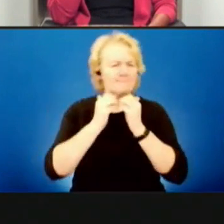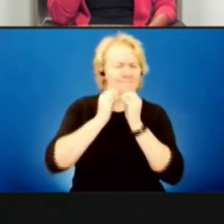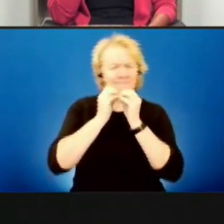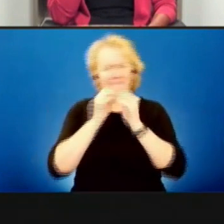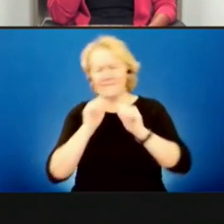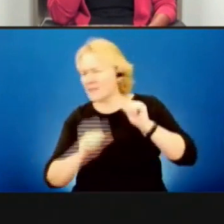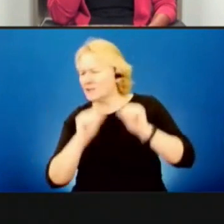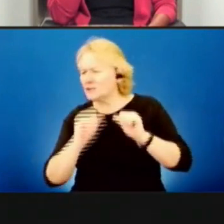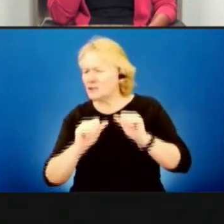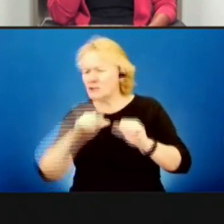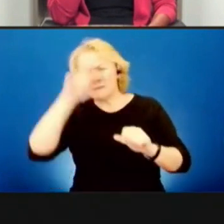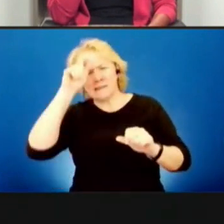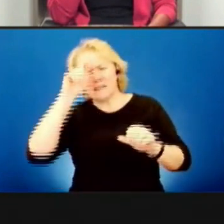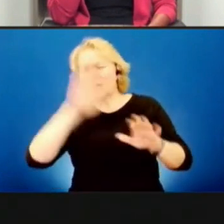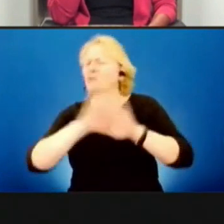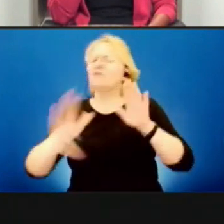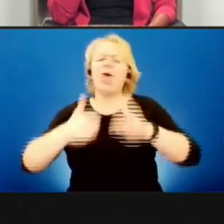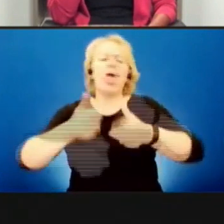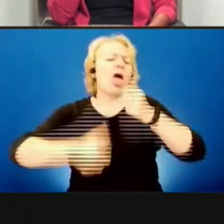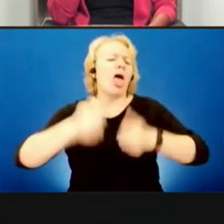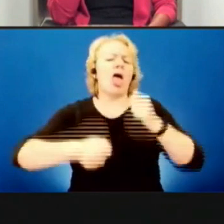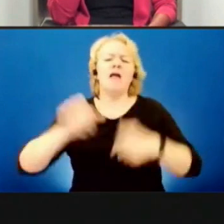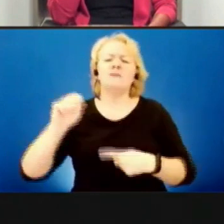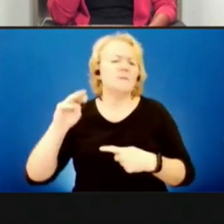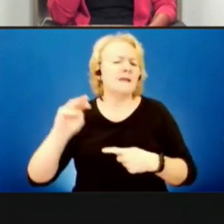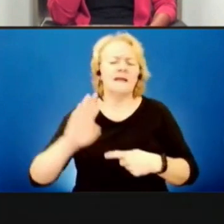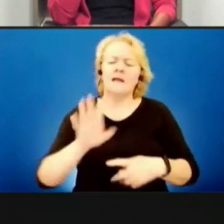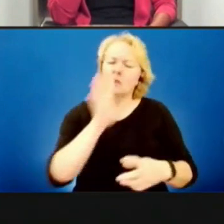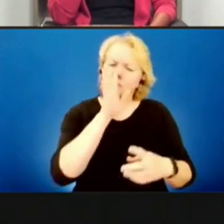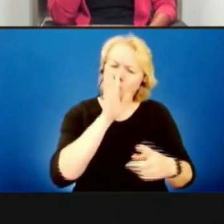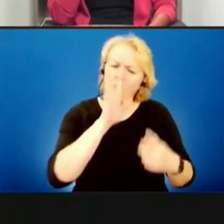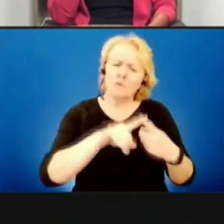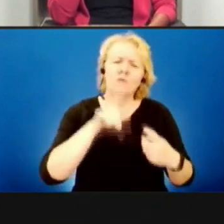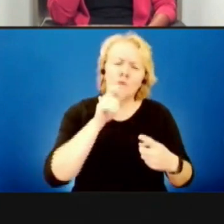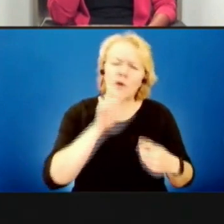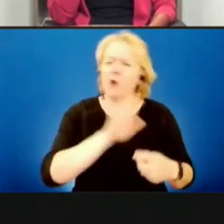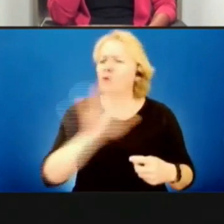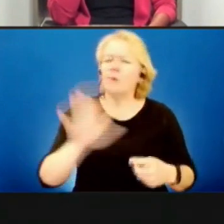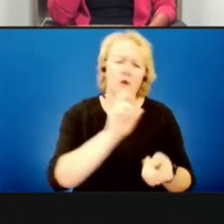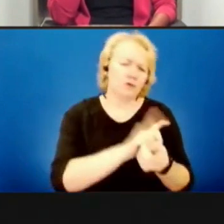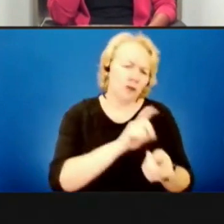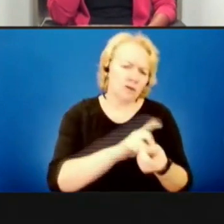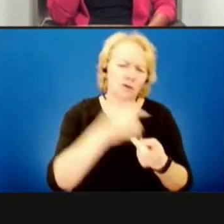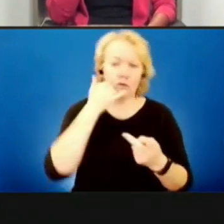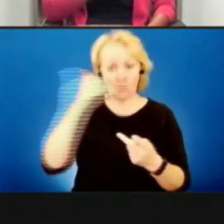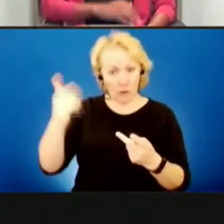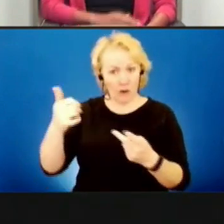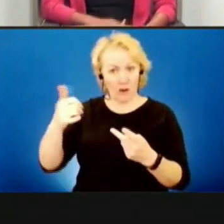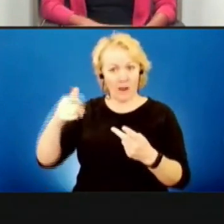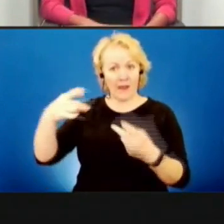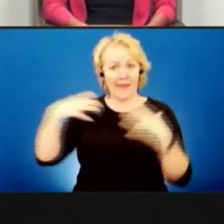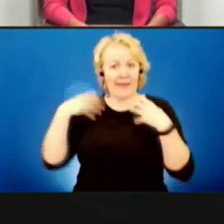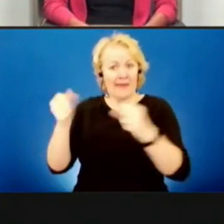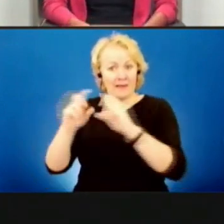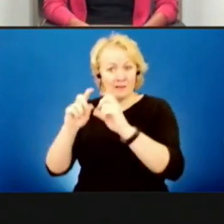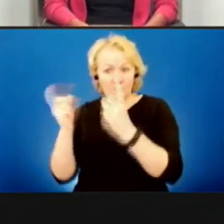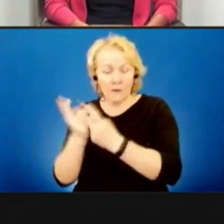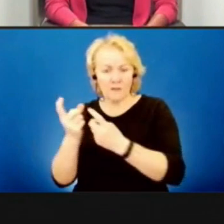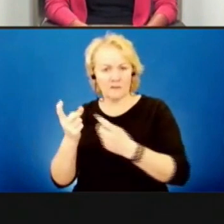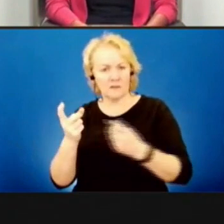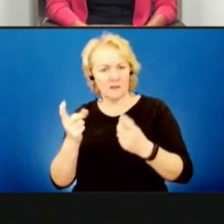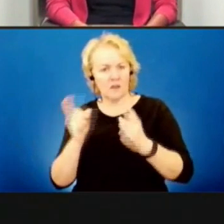don't take them to social media. Talk to your doctor, or call the health department, or visit reputable